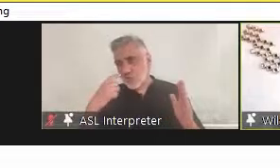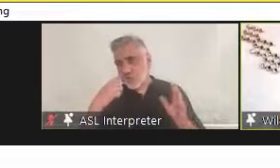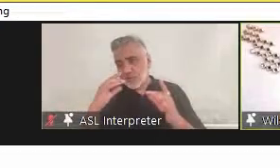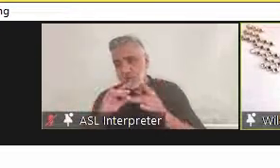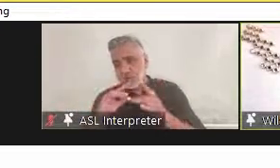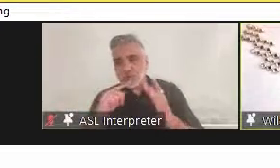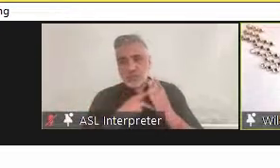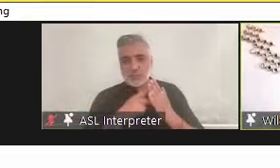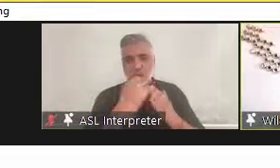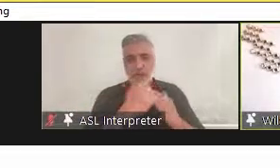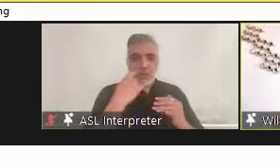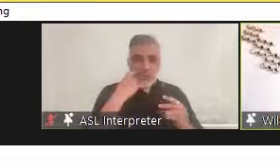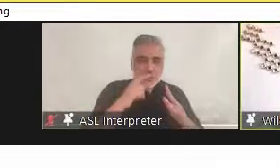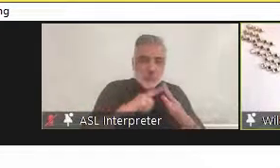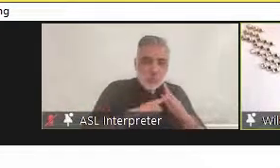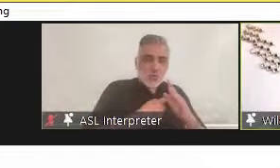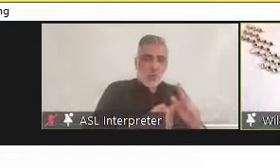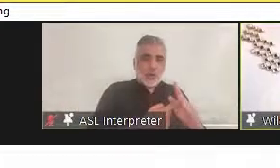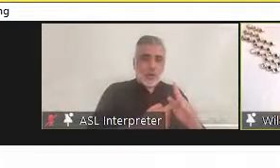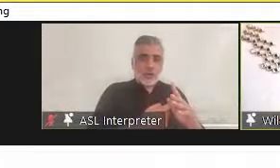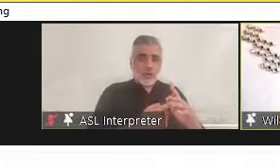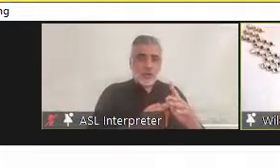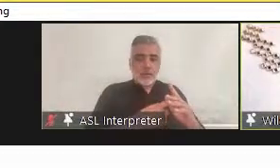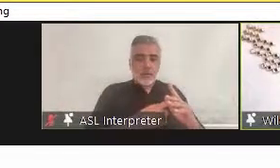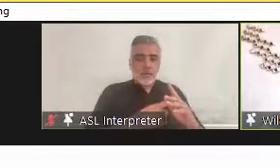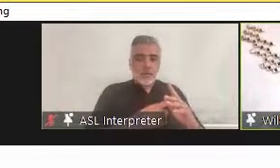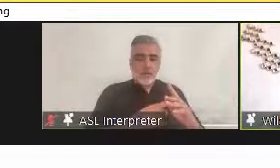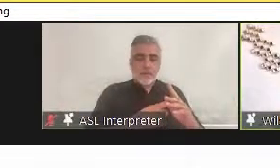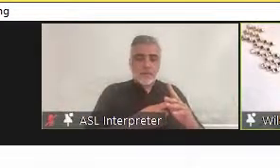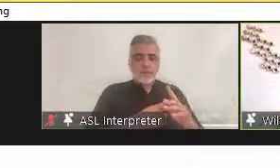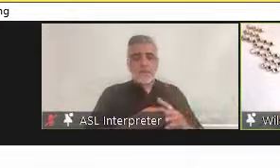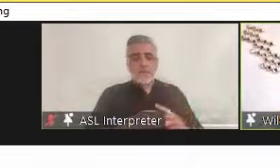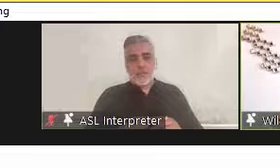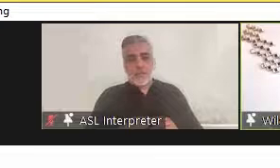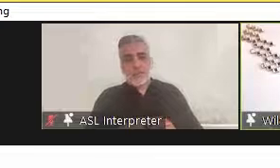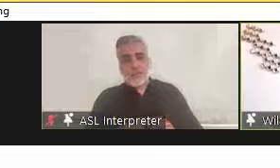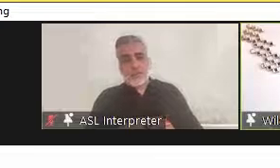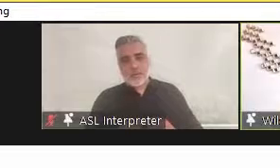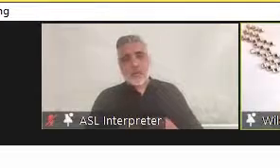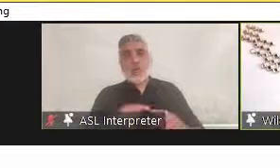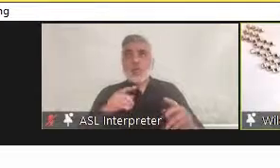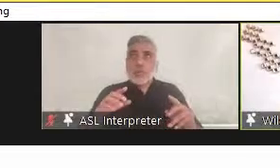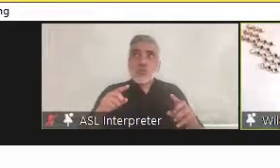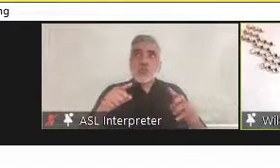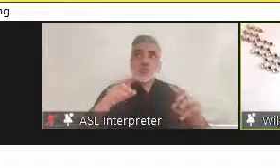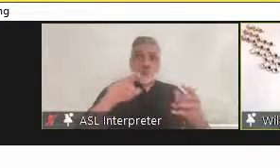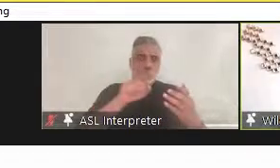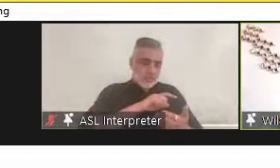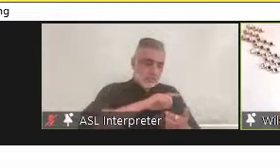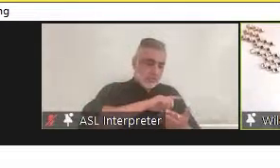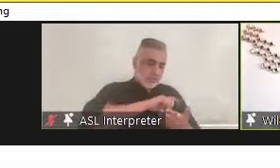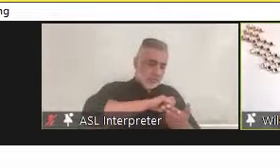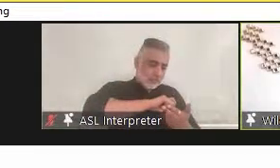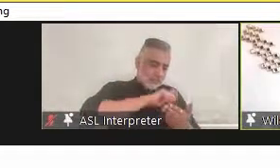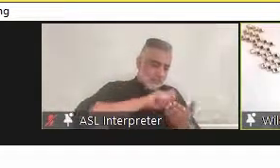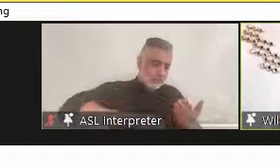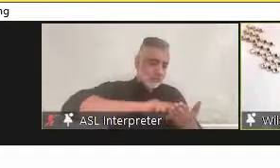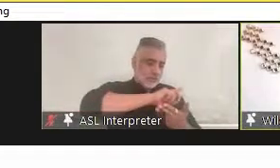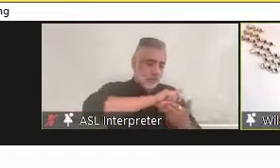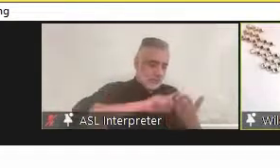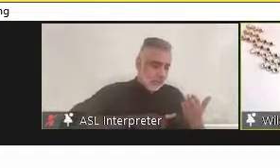only taking off. We're only starting or commencing implementation. But during the design, we